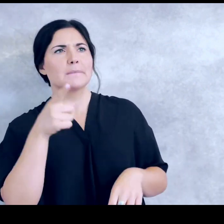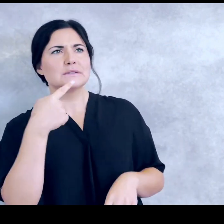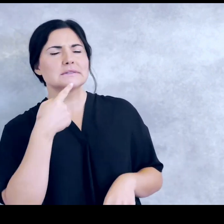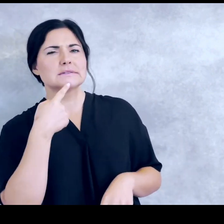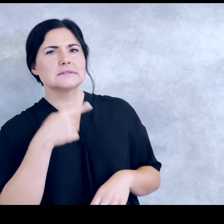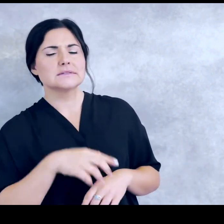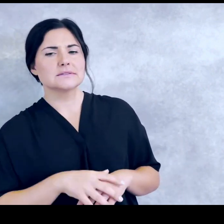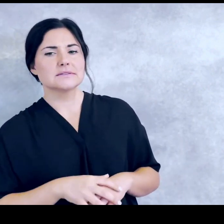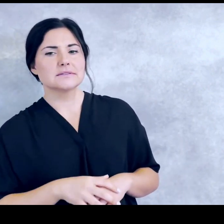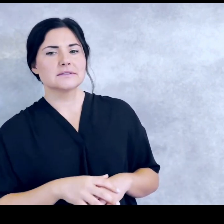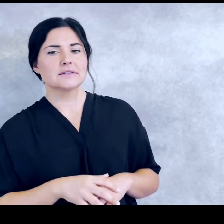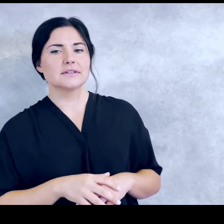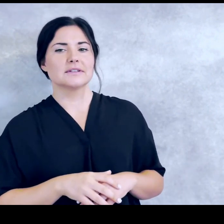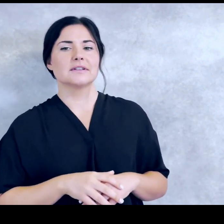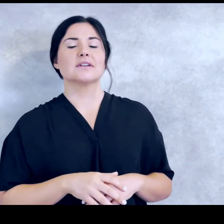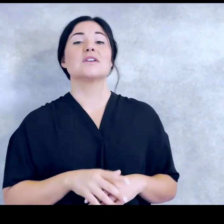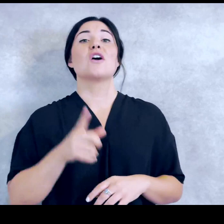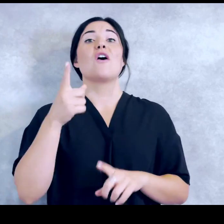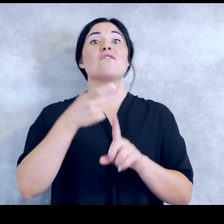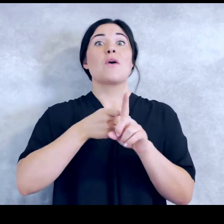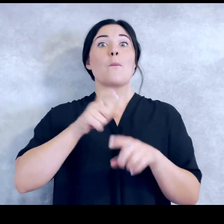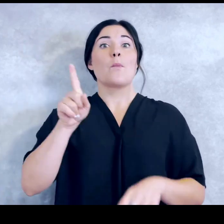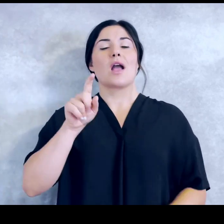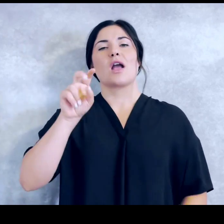What'd she say?